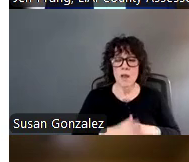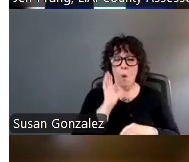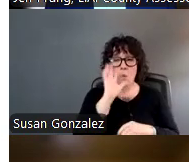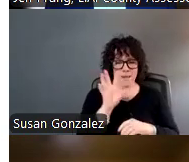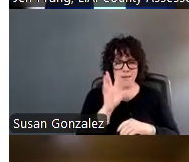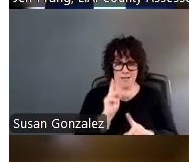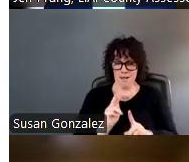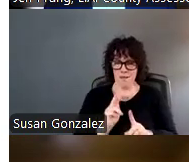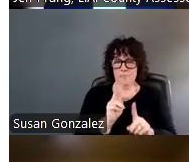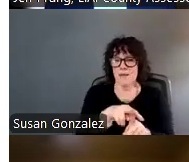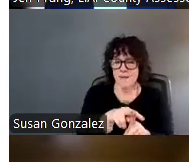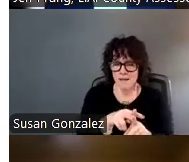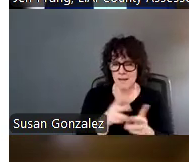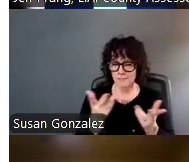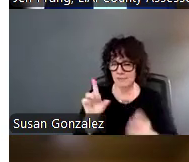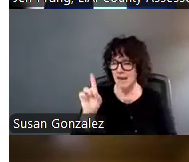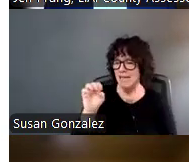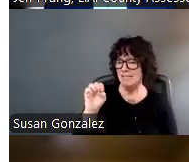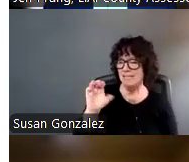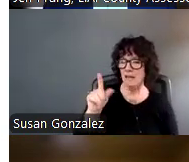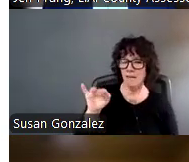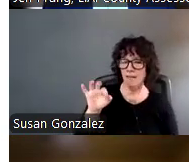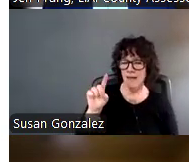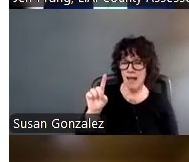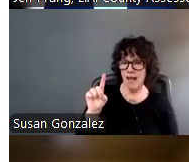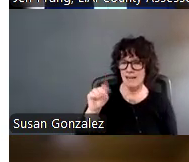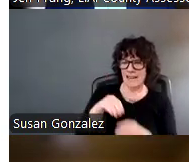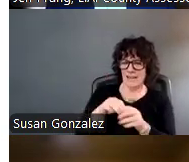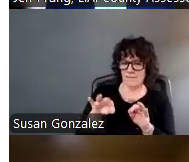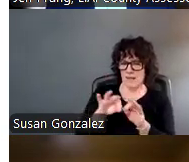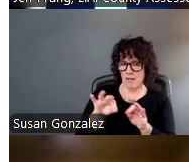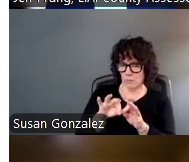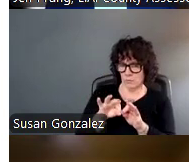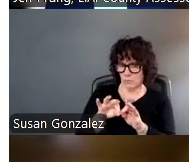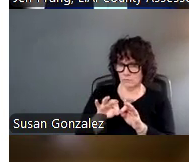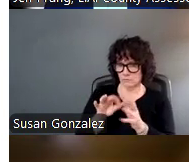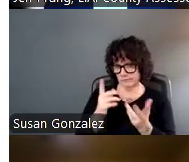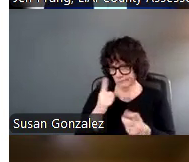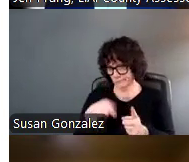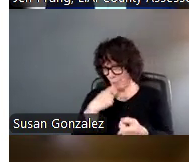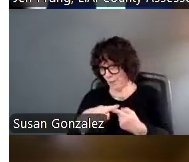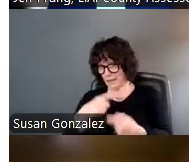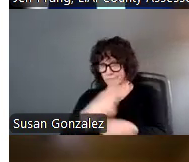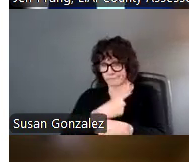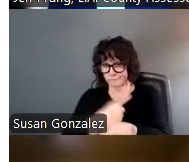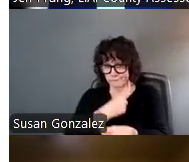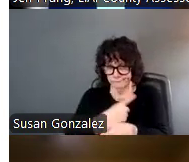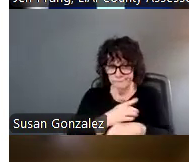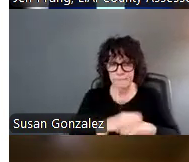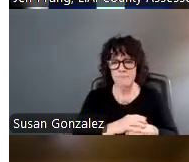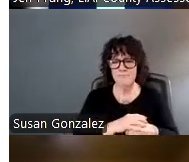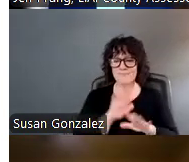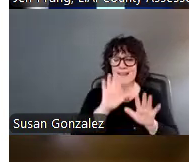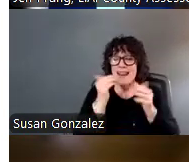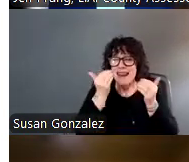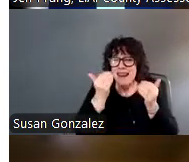in value on the land depends on when you bought it. If you bought the property back in 1990, property has appreciated